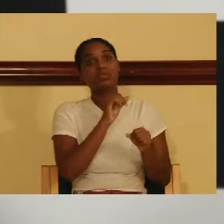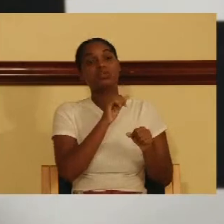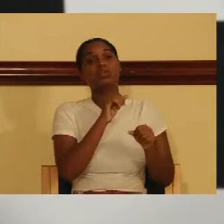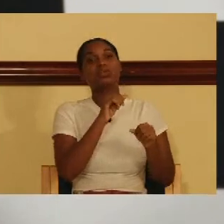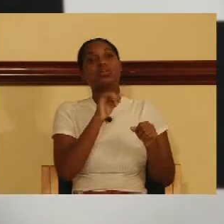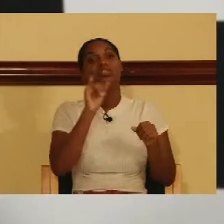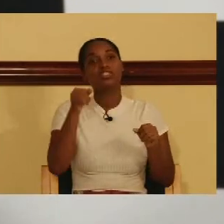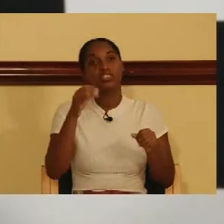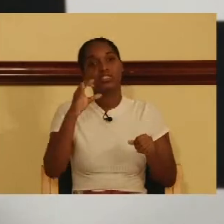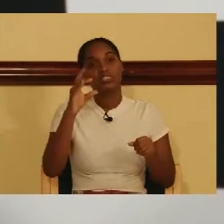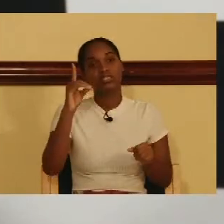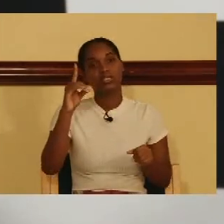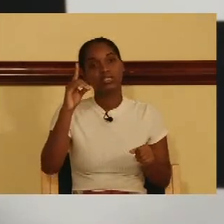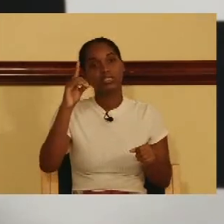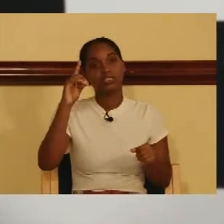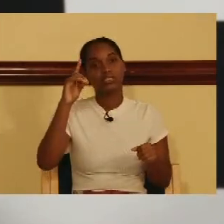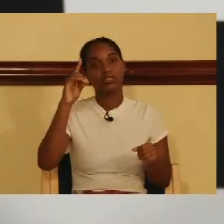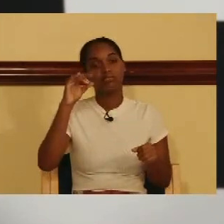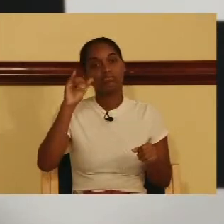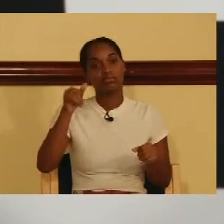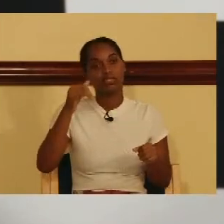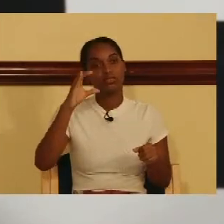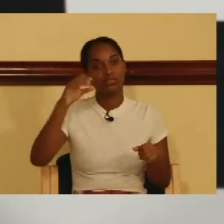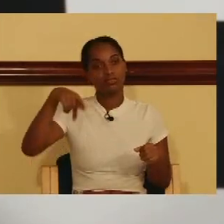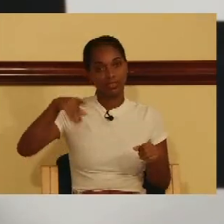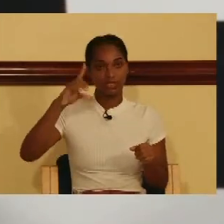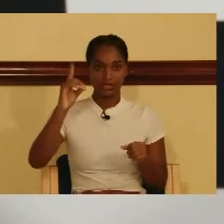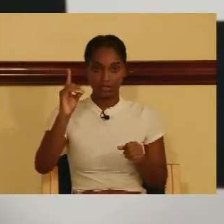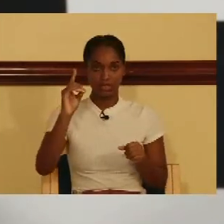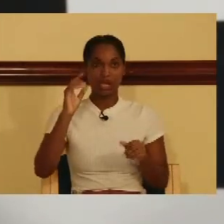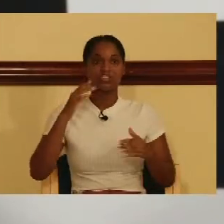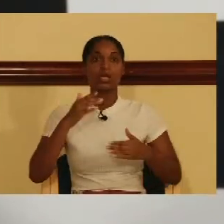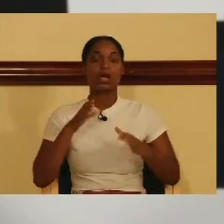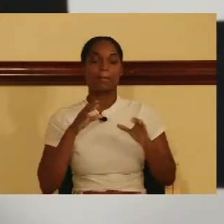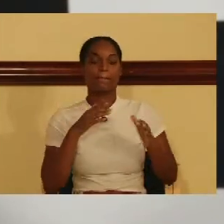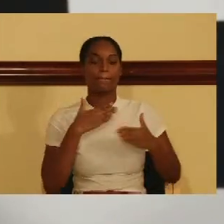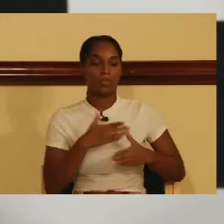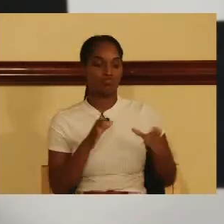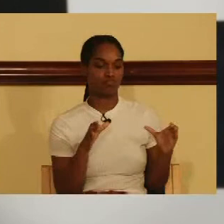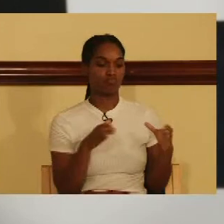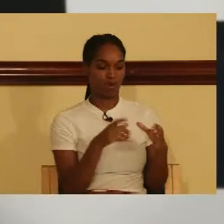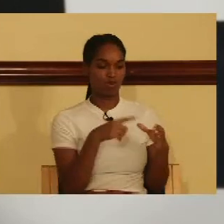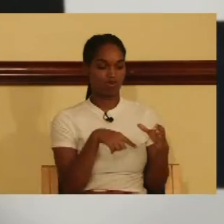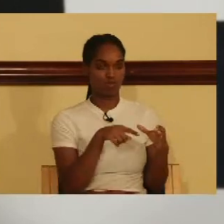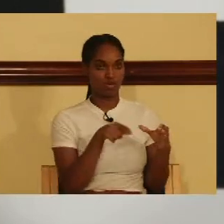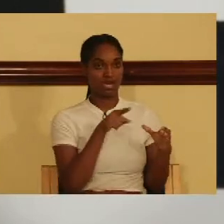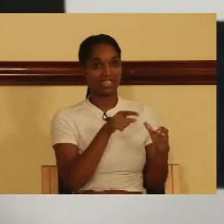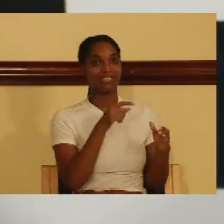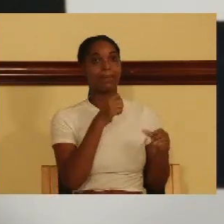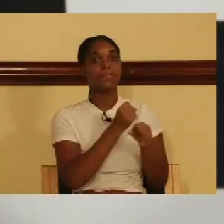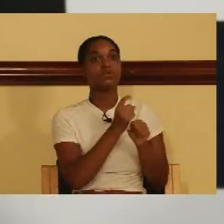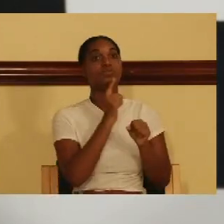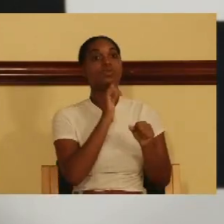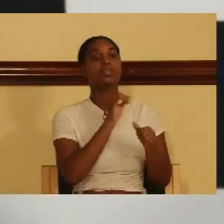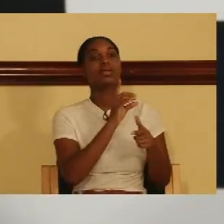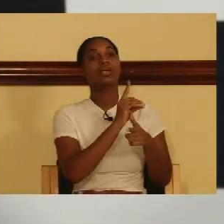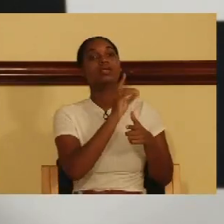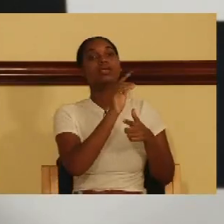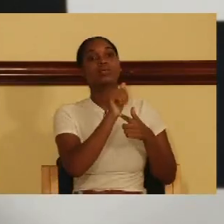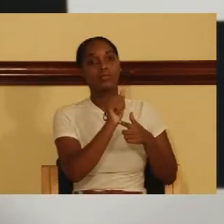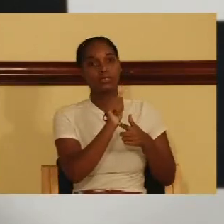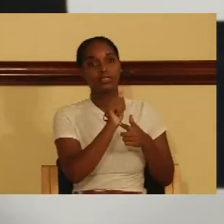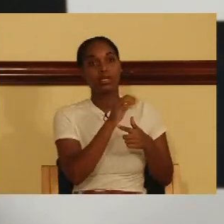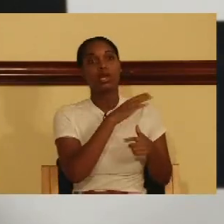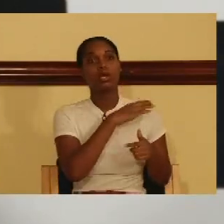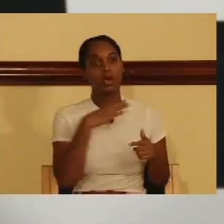for Persons with Disabilities as a body corporate. And it also establishes a Disabilities Rights Tribunal that